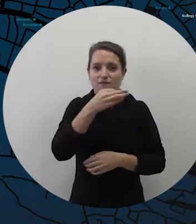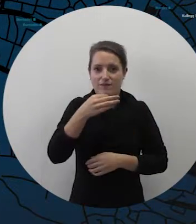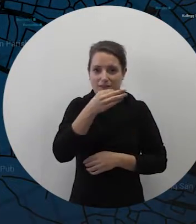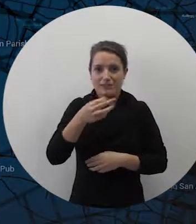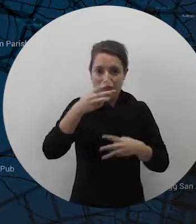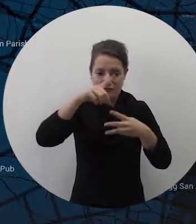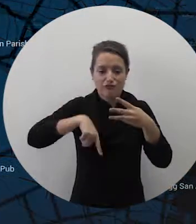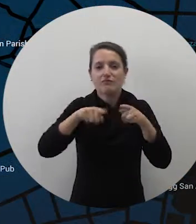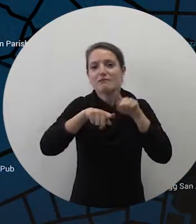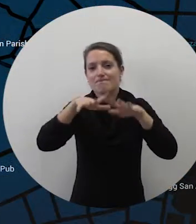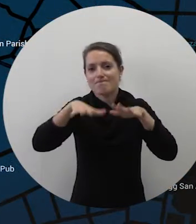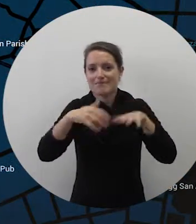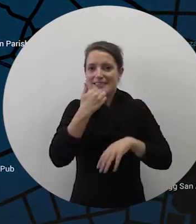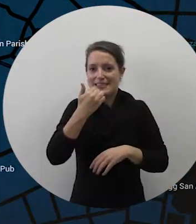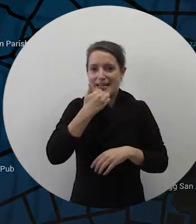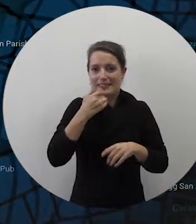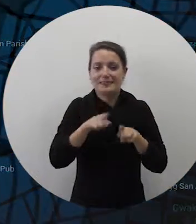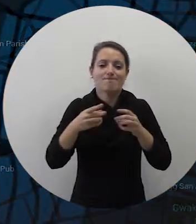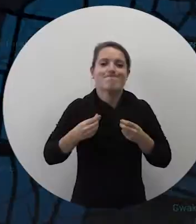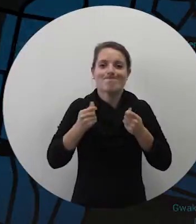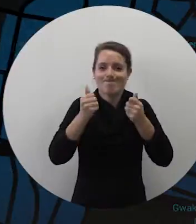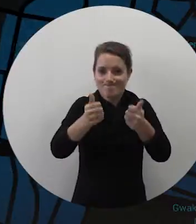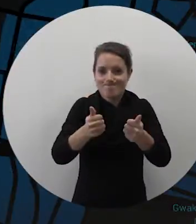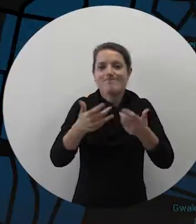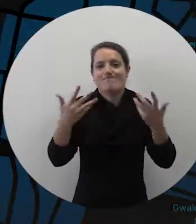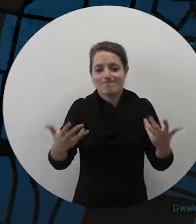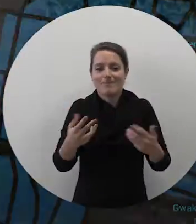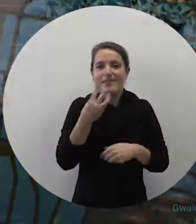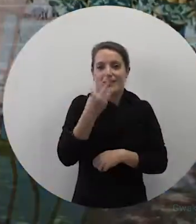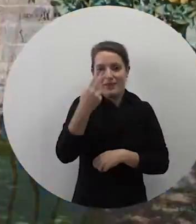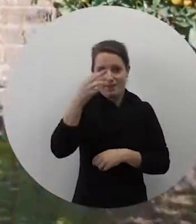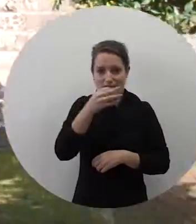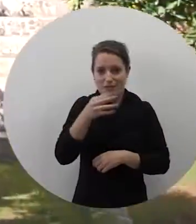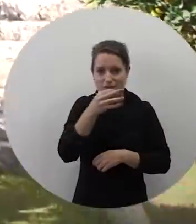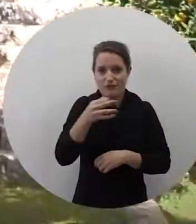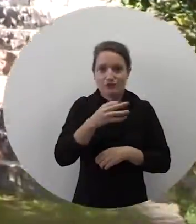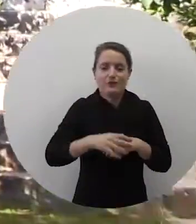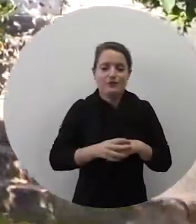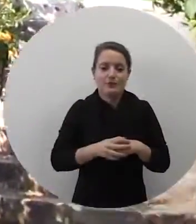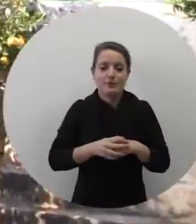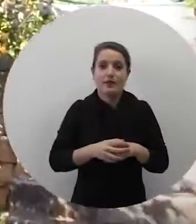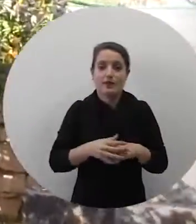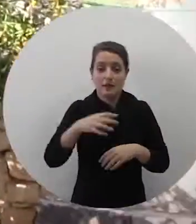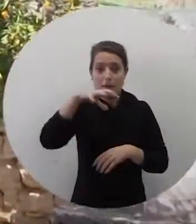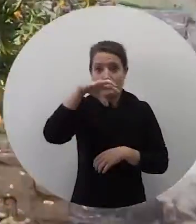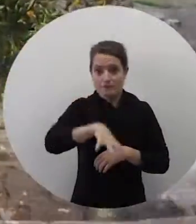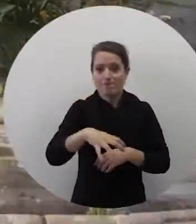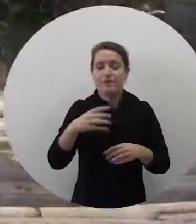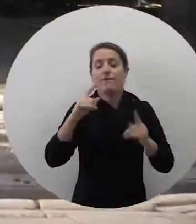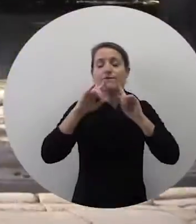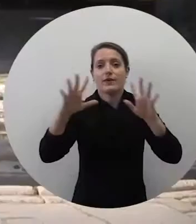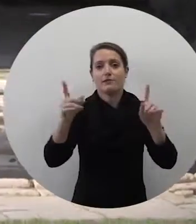in size and character, giving them the name of the Three Villages. Attard is famous for its citrus orchards